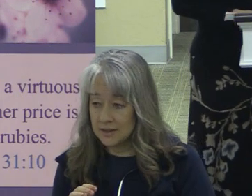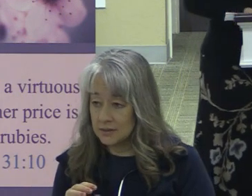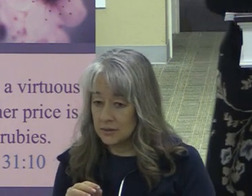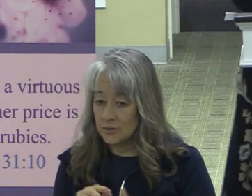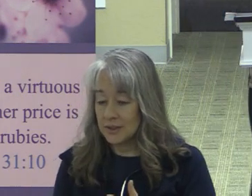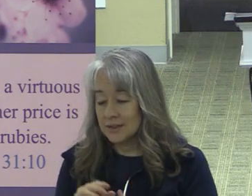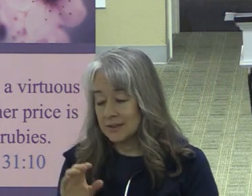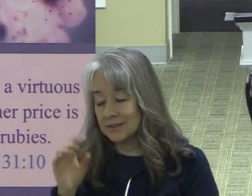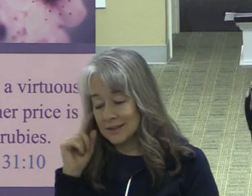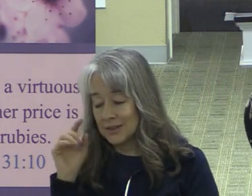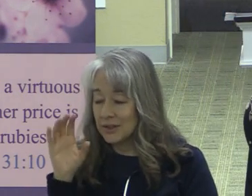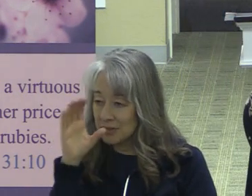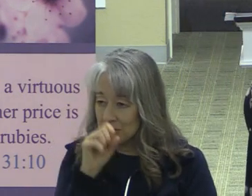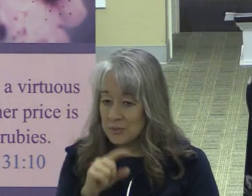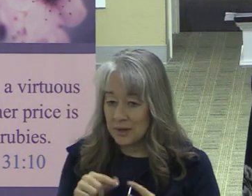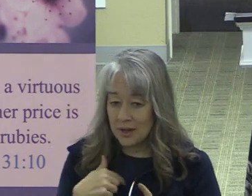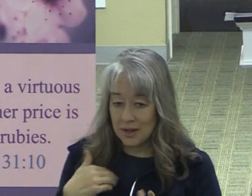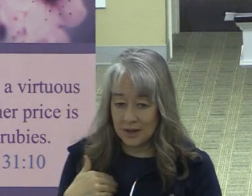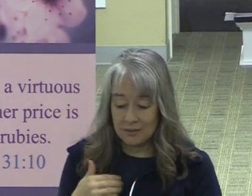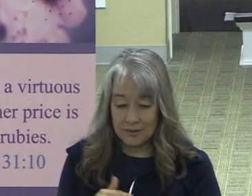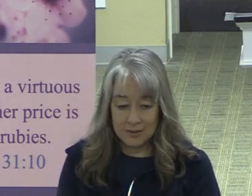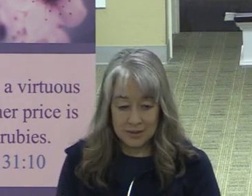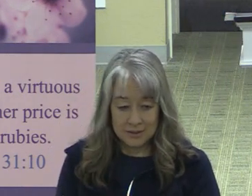this sounds kind of strange, but